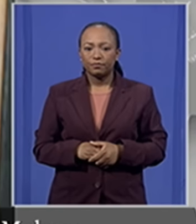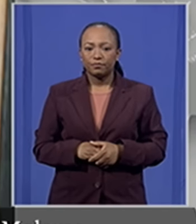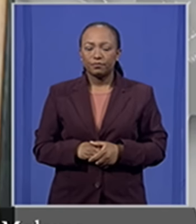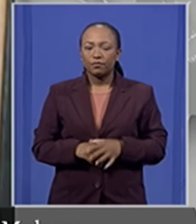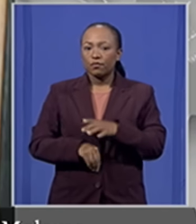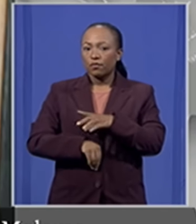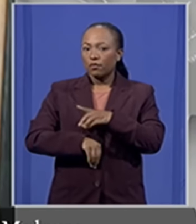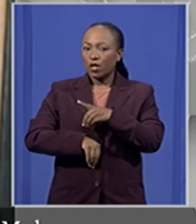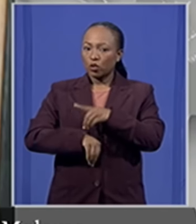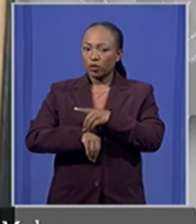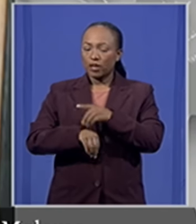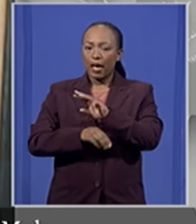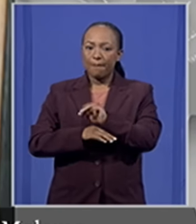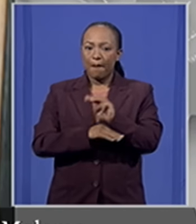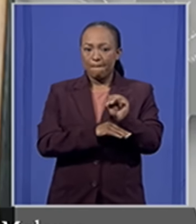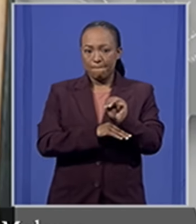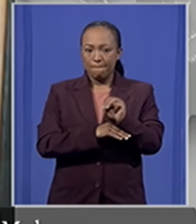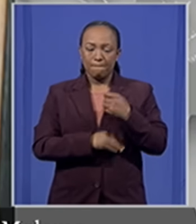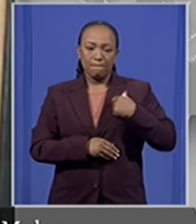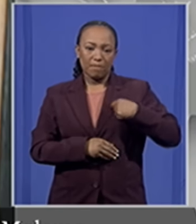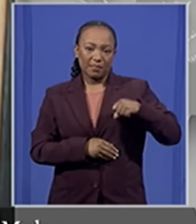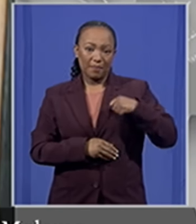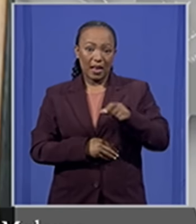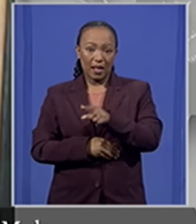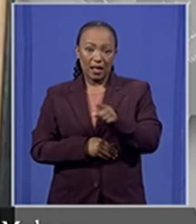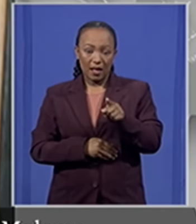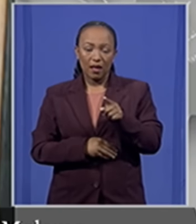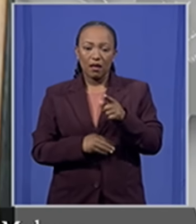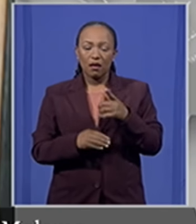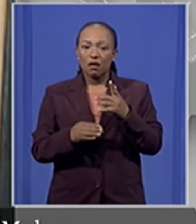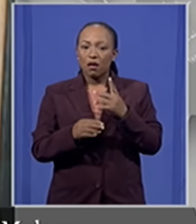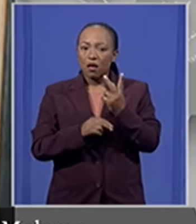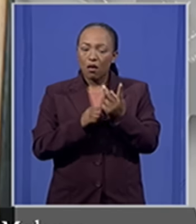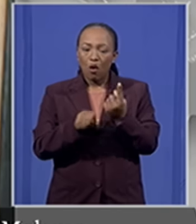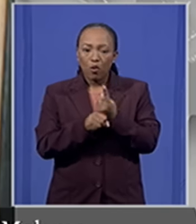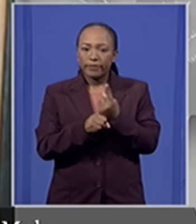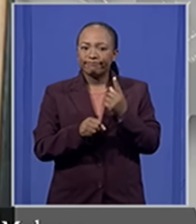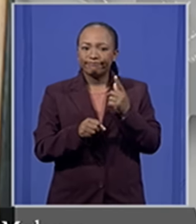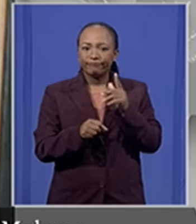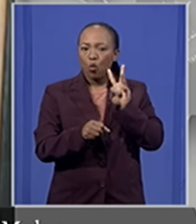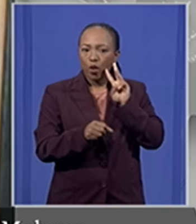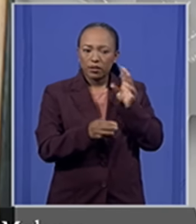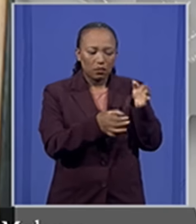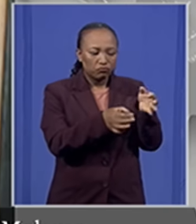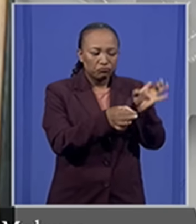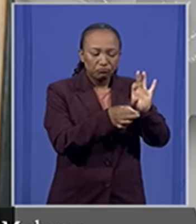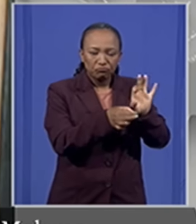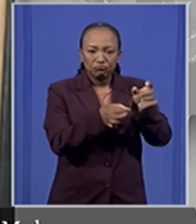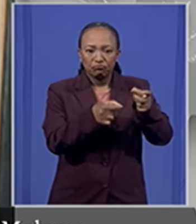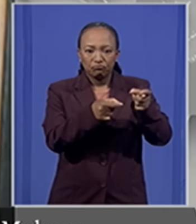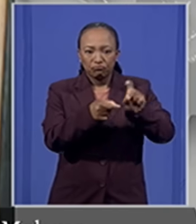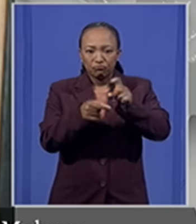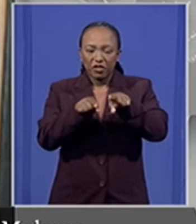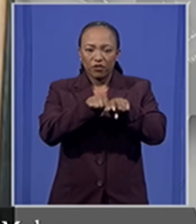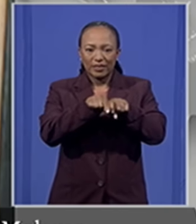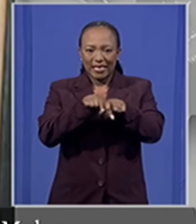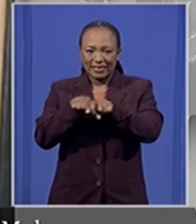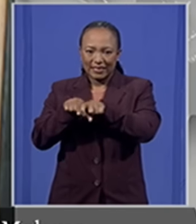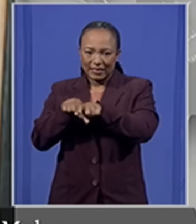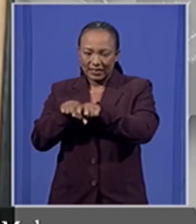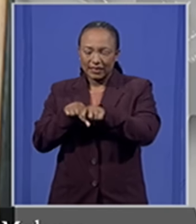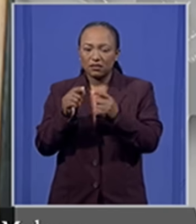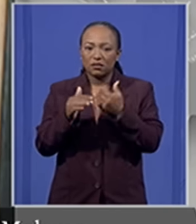monthly basis from Sunnysoft reservoirs that are fed by the boreholes, and eventually the water is distributed to the community. Water quality results are captured